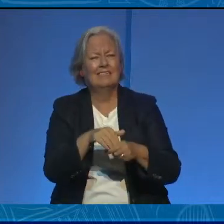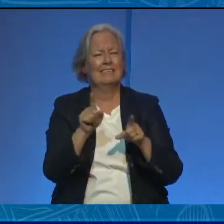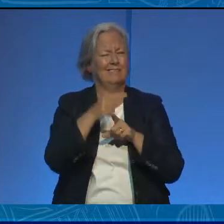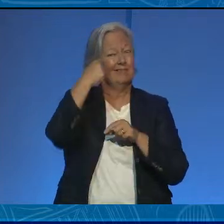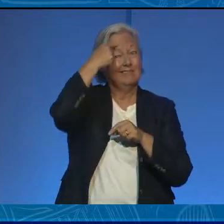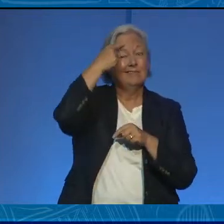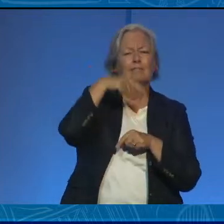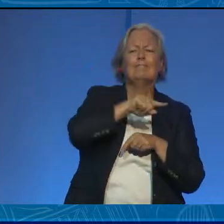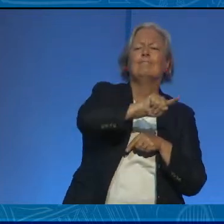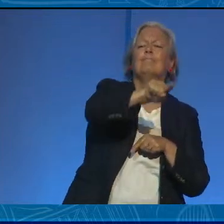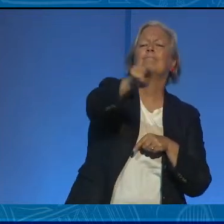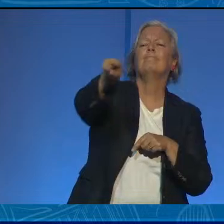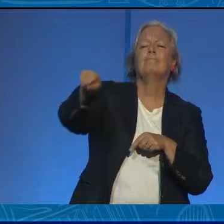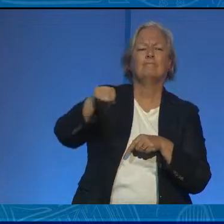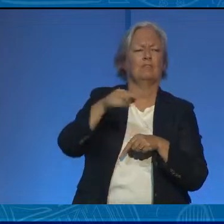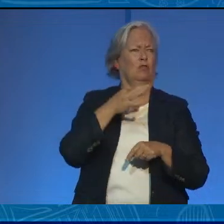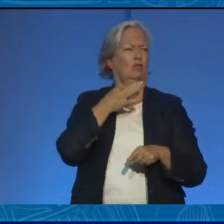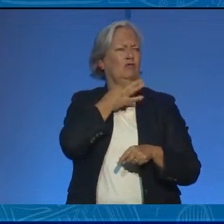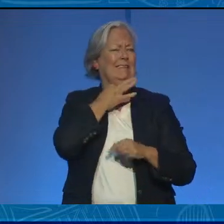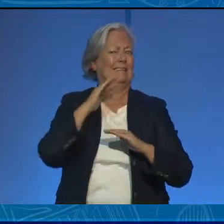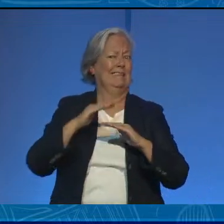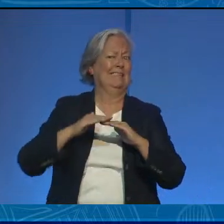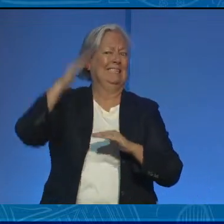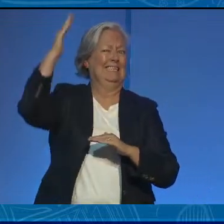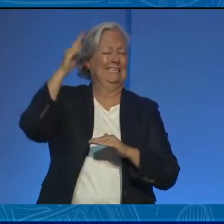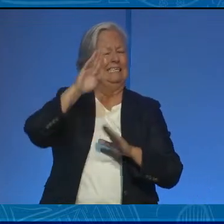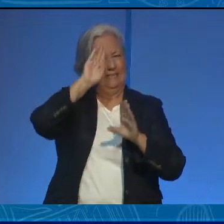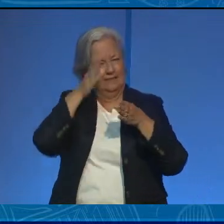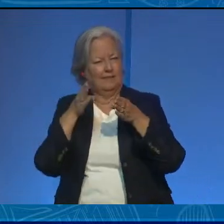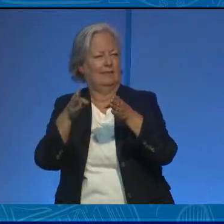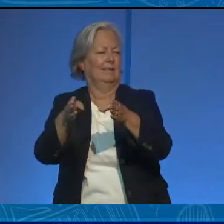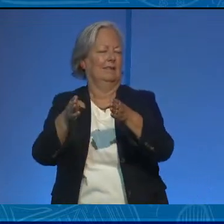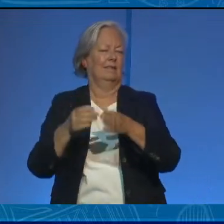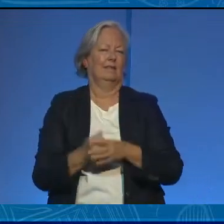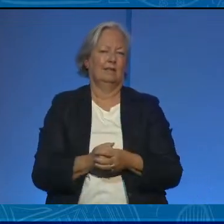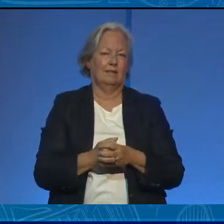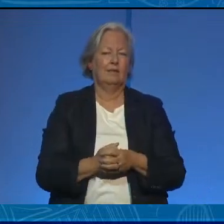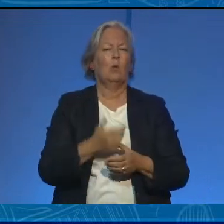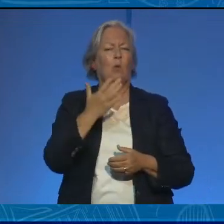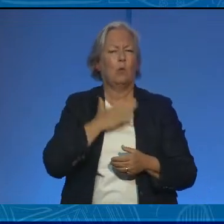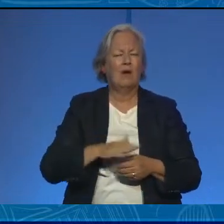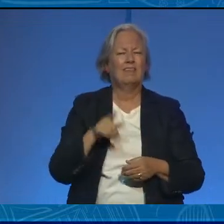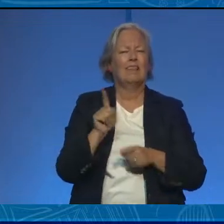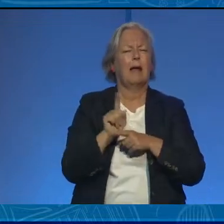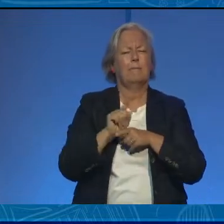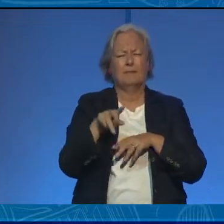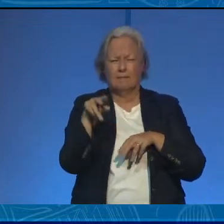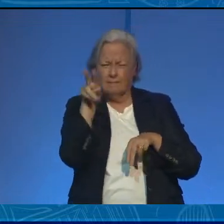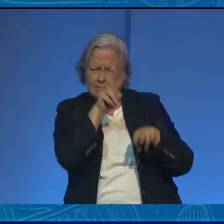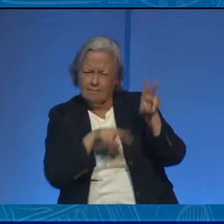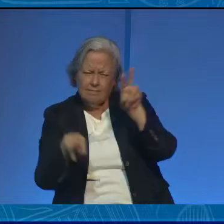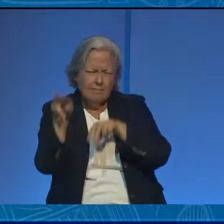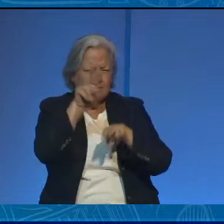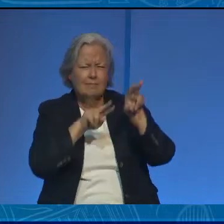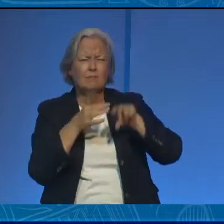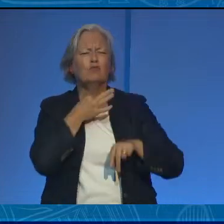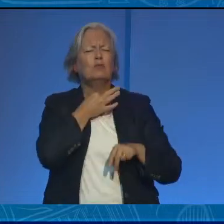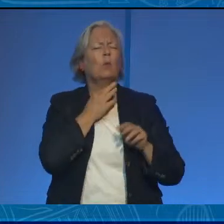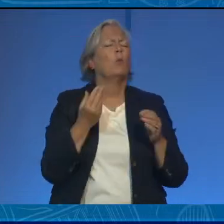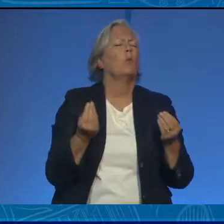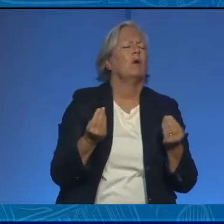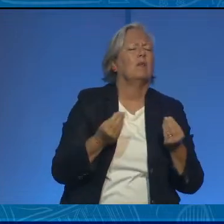risk. Enhancing local capacities to conduct risk assessments and develop and implement